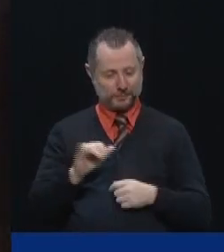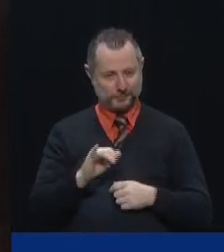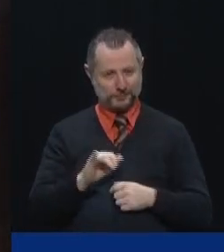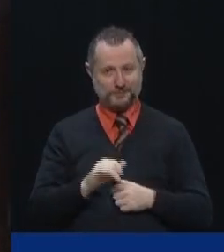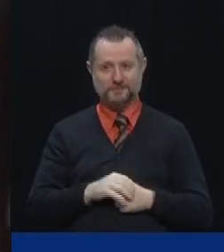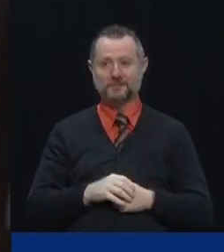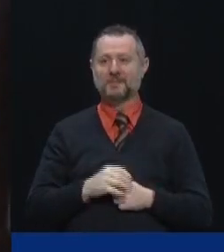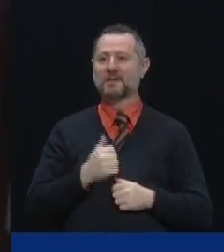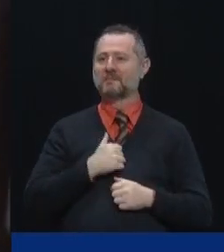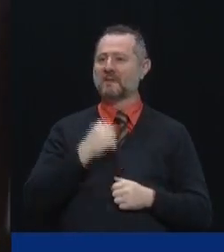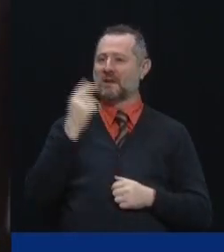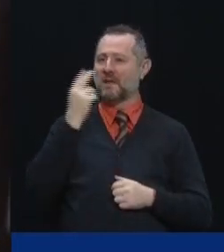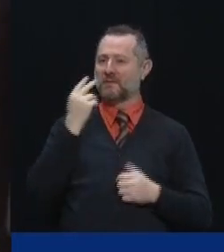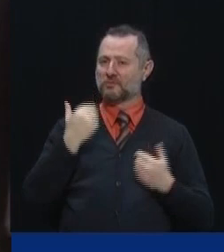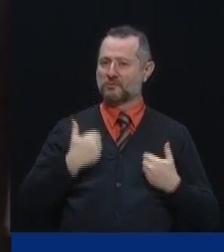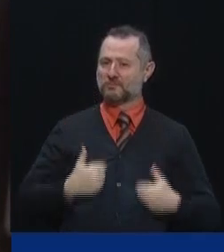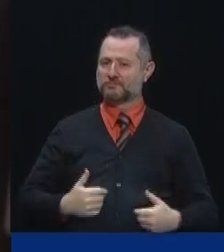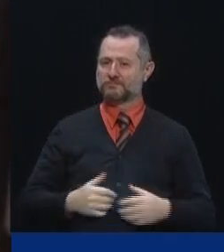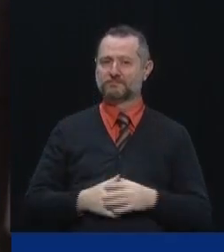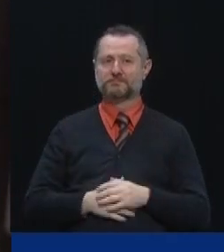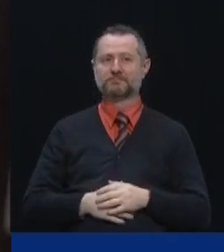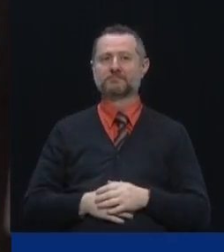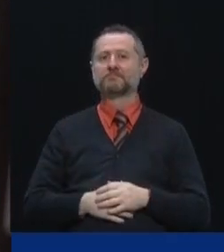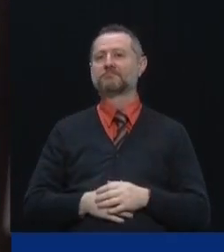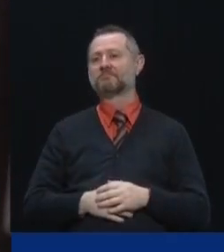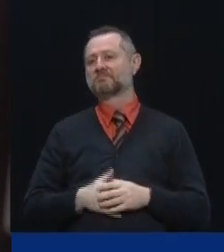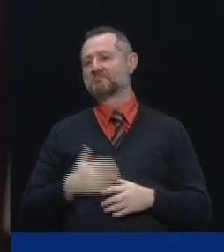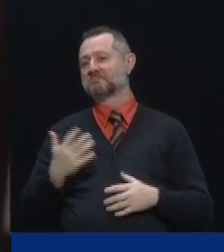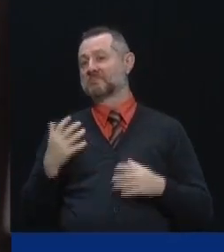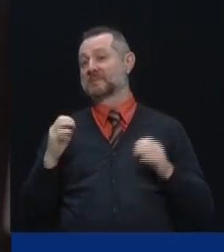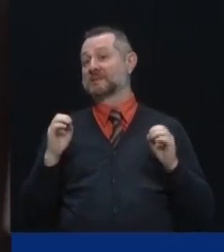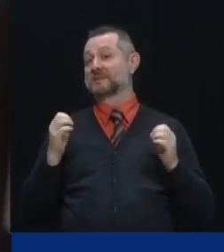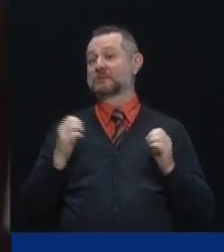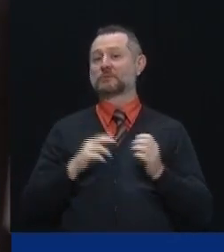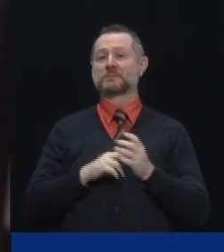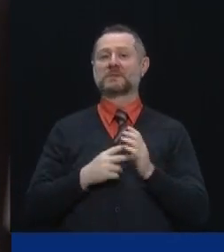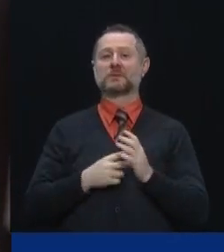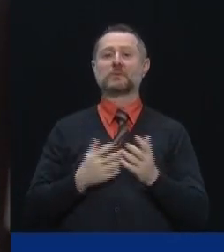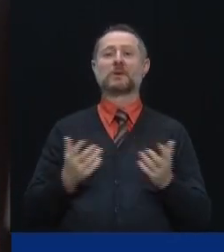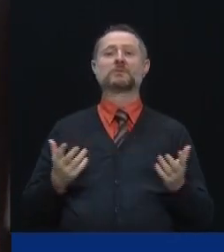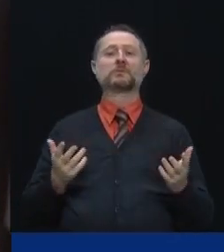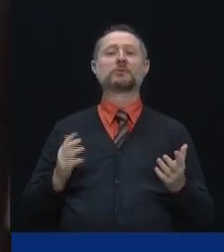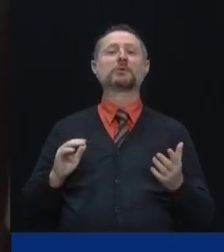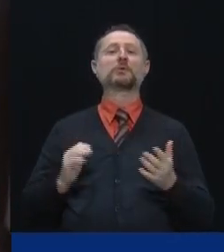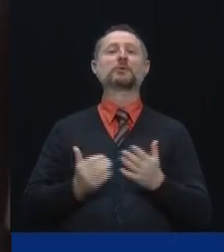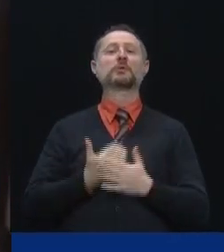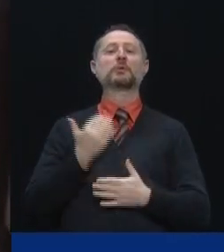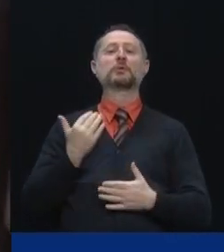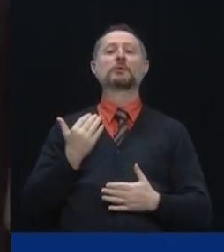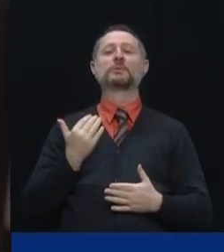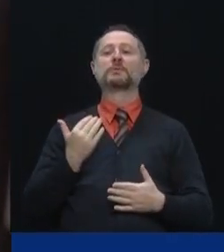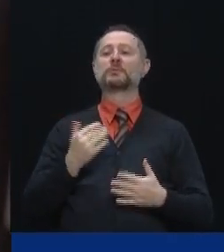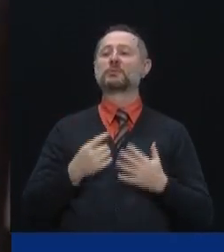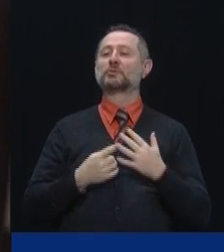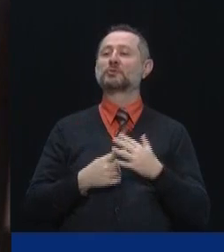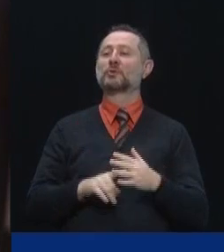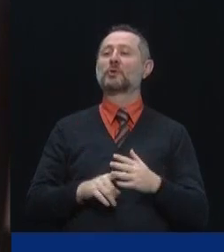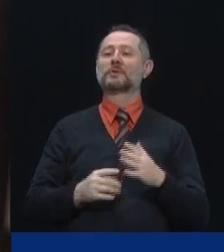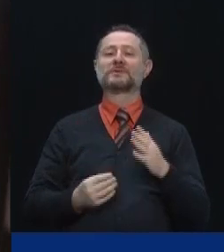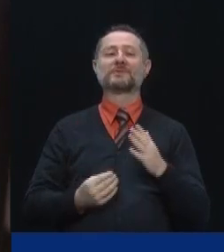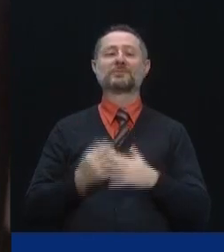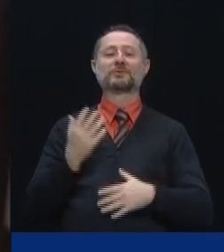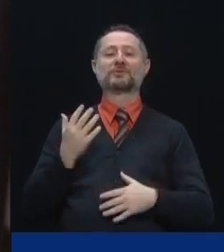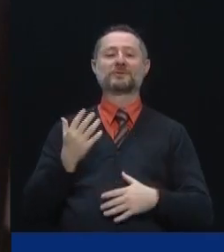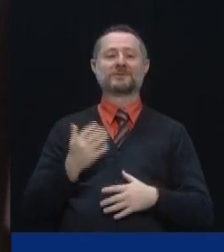Catholic. Easter is the spirit of renewal. It's the beginning of spring.